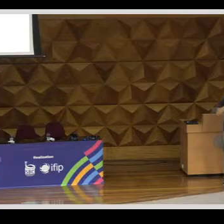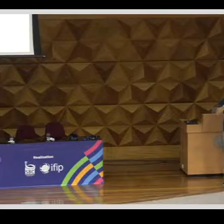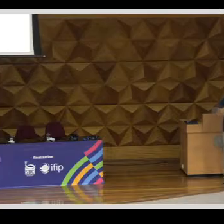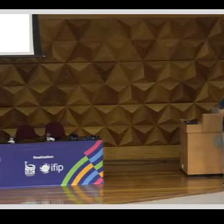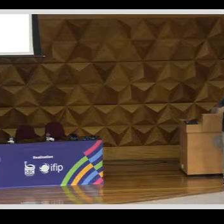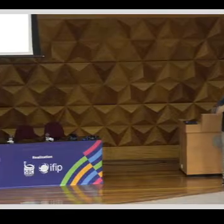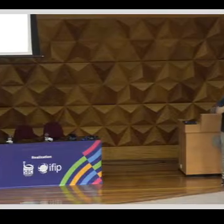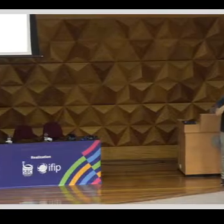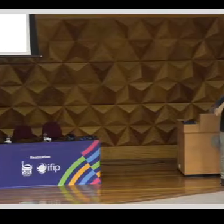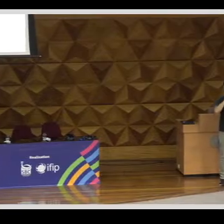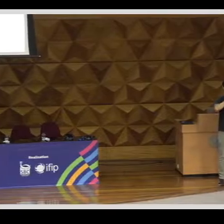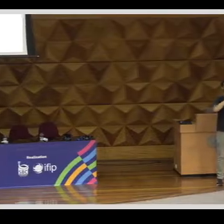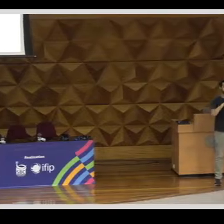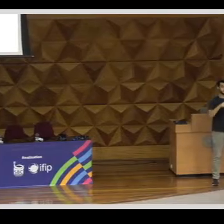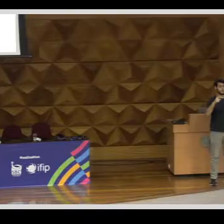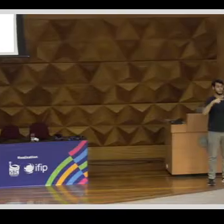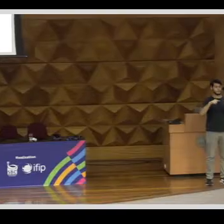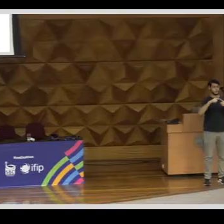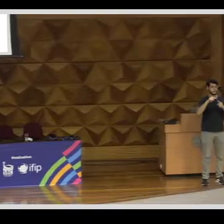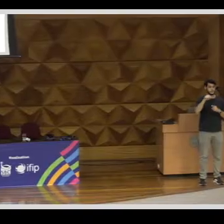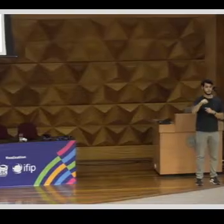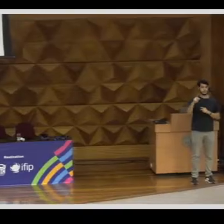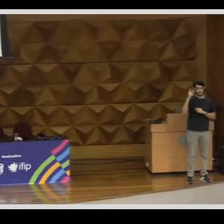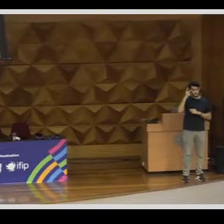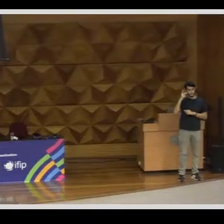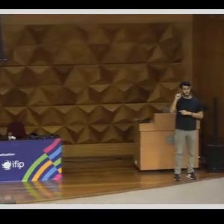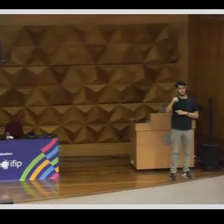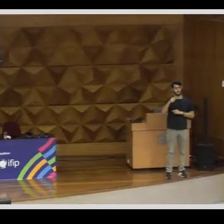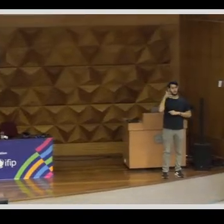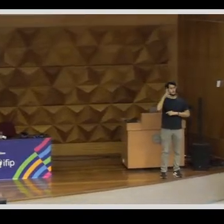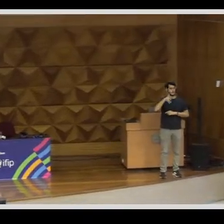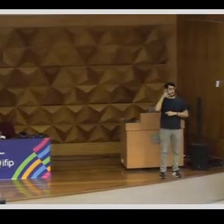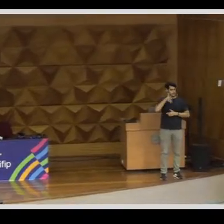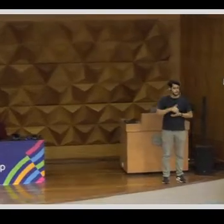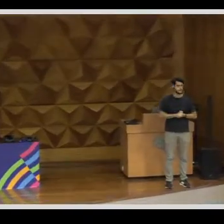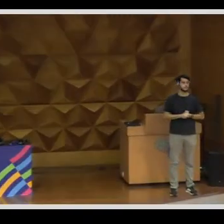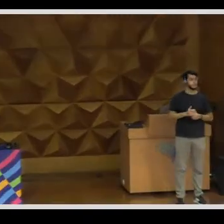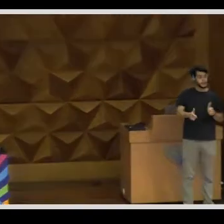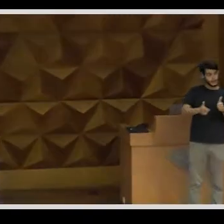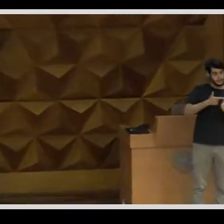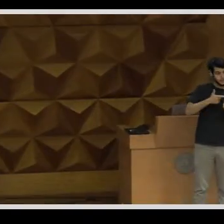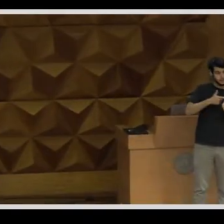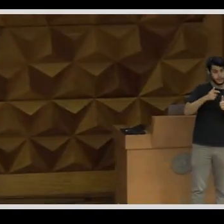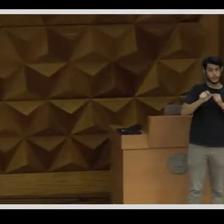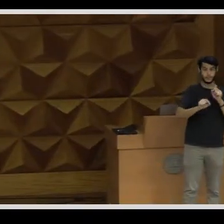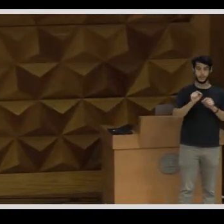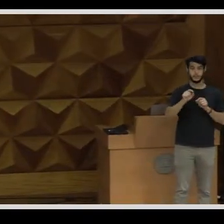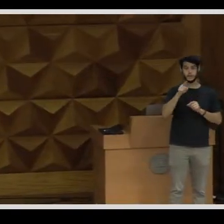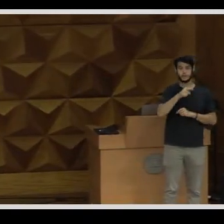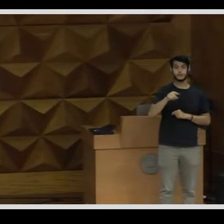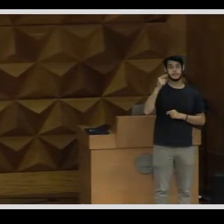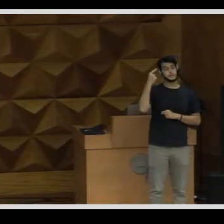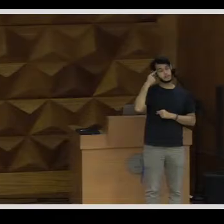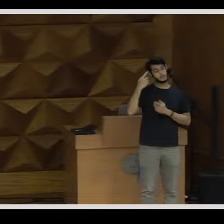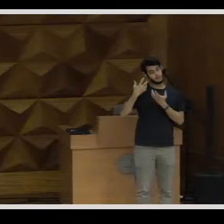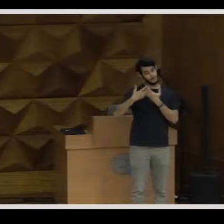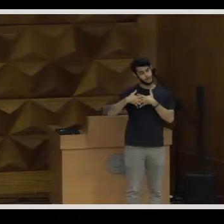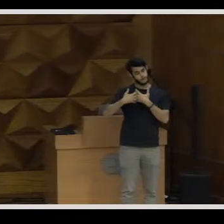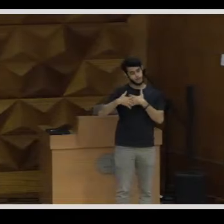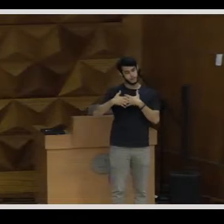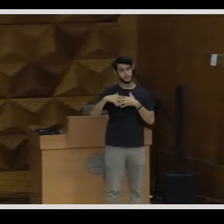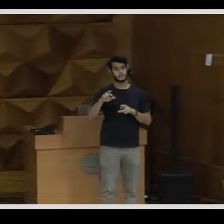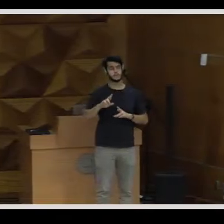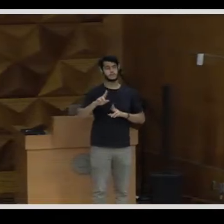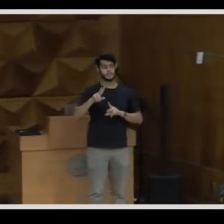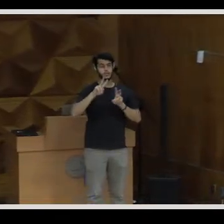for this talk. So the first one is hopefully to make you think differently about some things that you might know a lot about already.